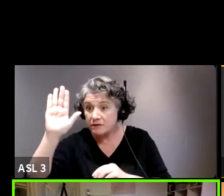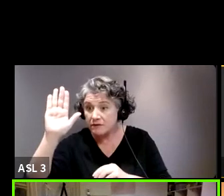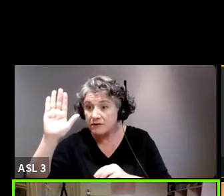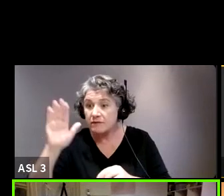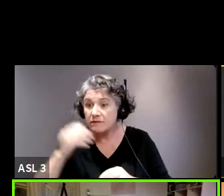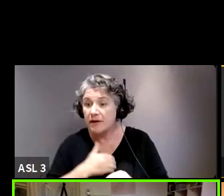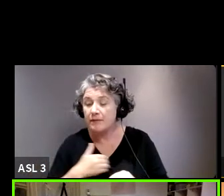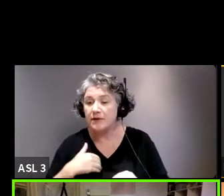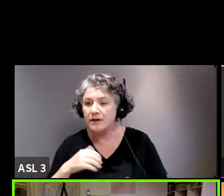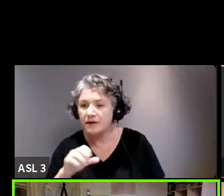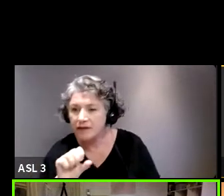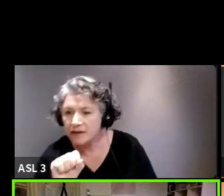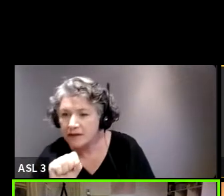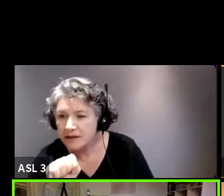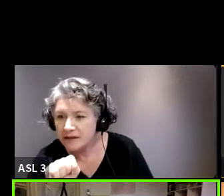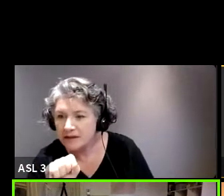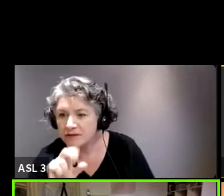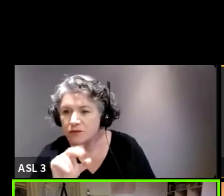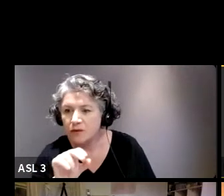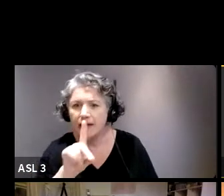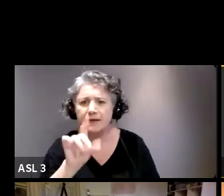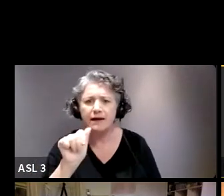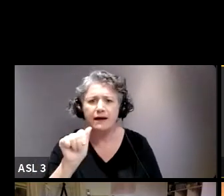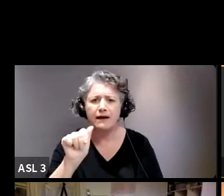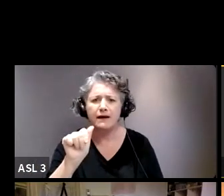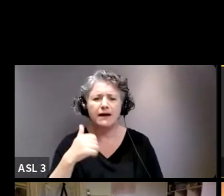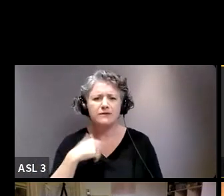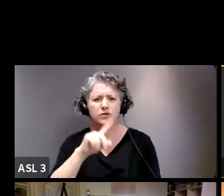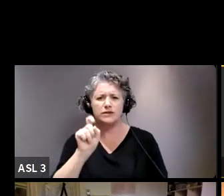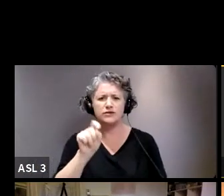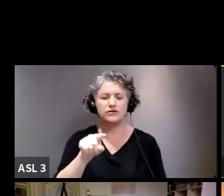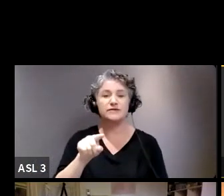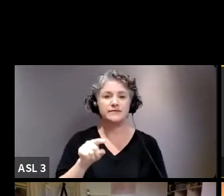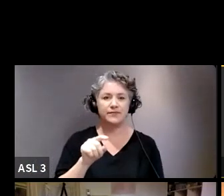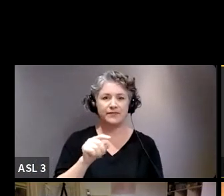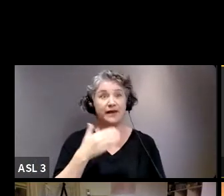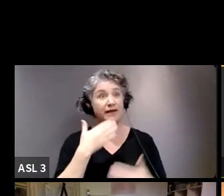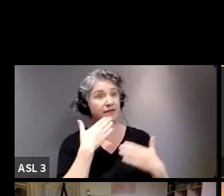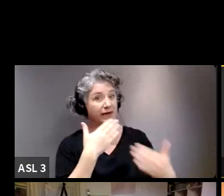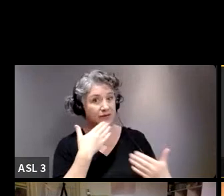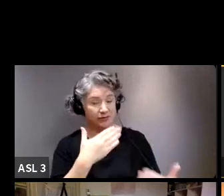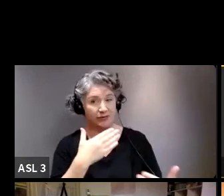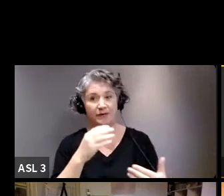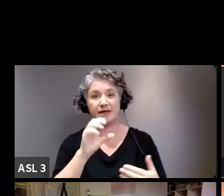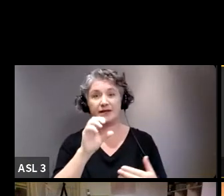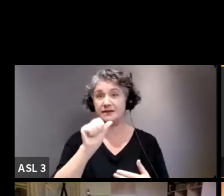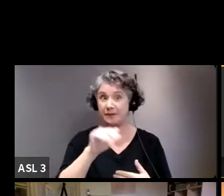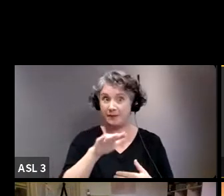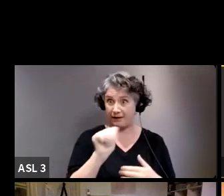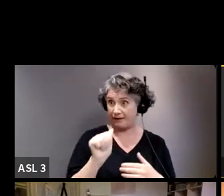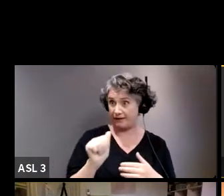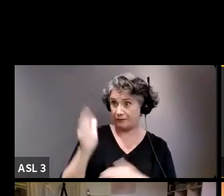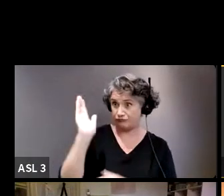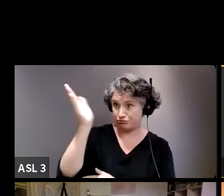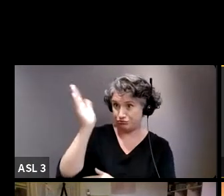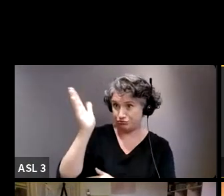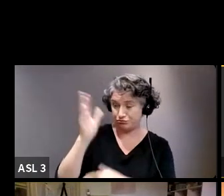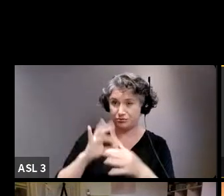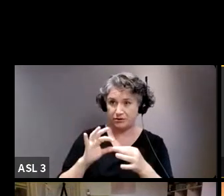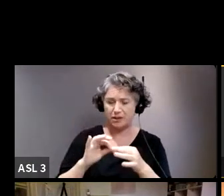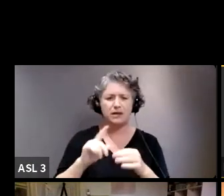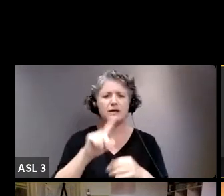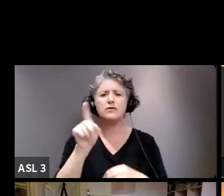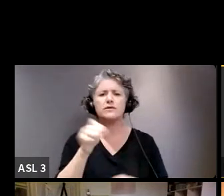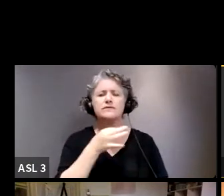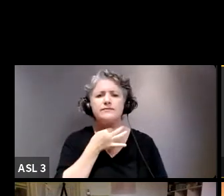over to members way to know uh thank you chair smallwood and uh thank you uh samia for your delegation uh just the question